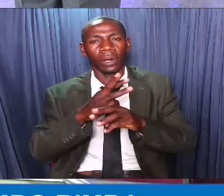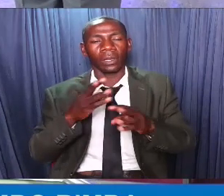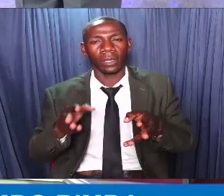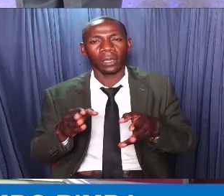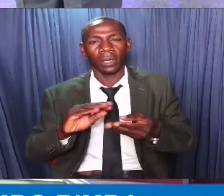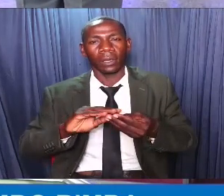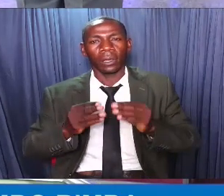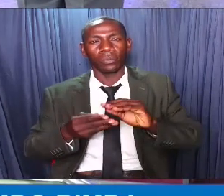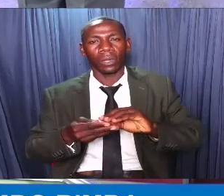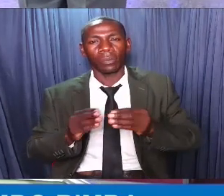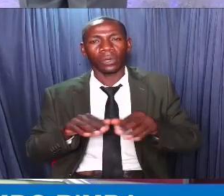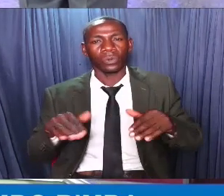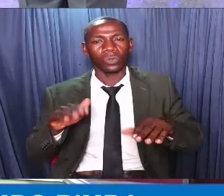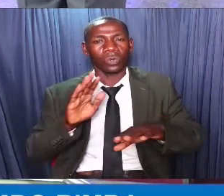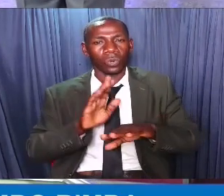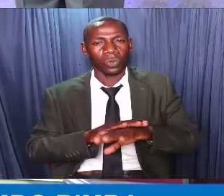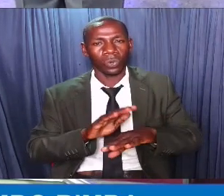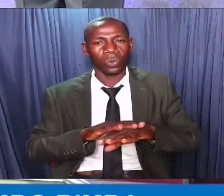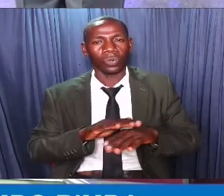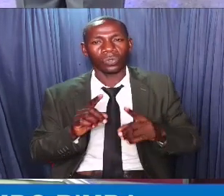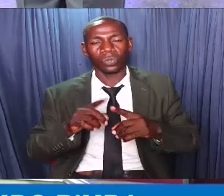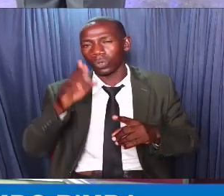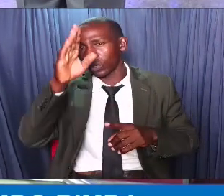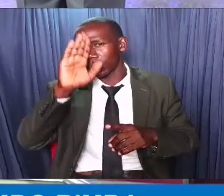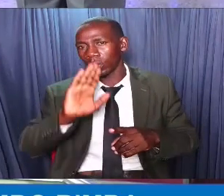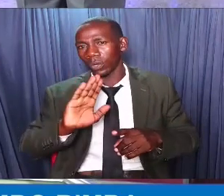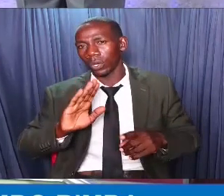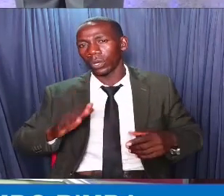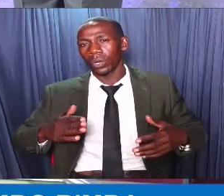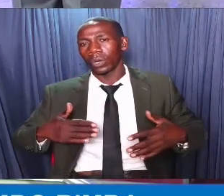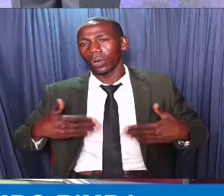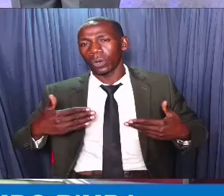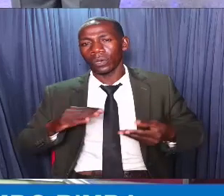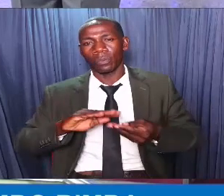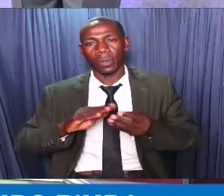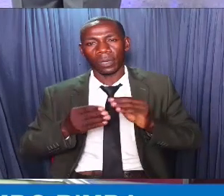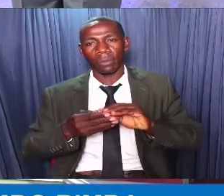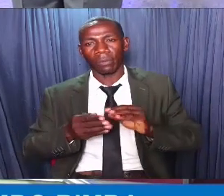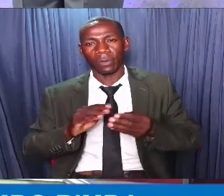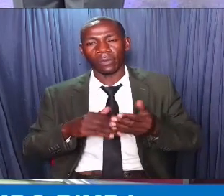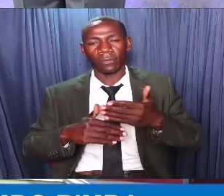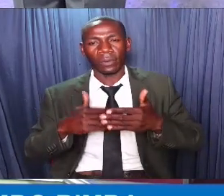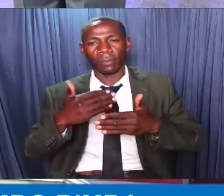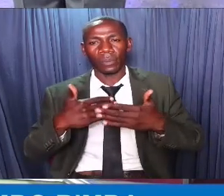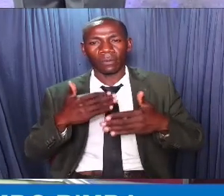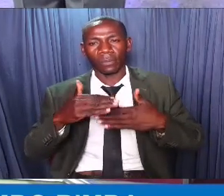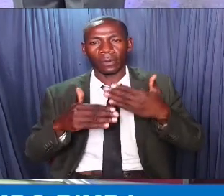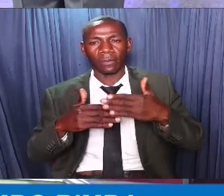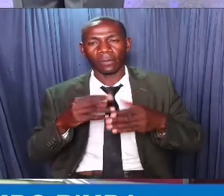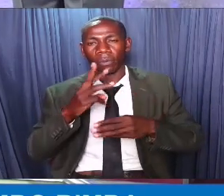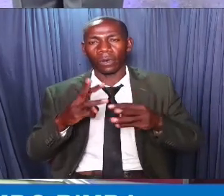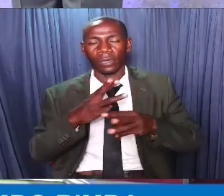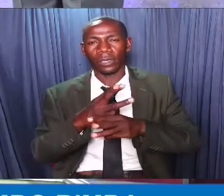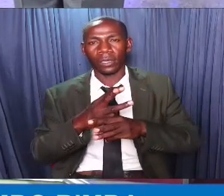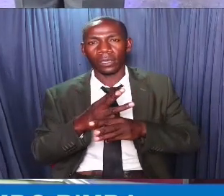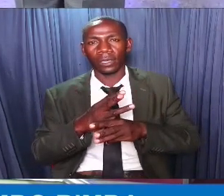Maana tuliumbwa tutende matendo mema. Because we are created to do good works. Mungu aliyaumba tangu kuwekwa msingi. That God cast it from the foundation